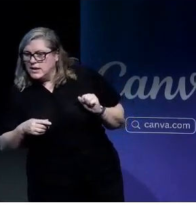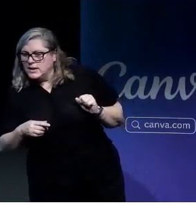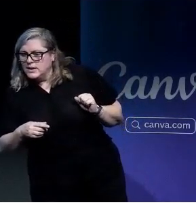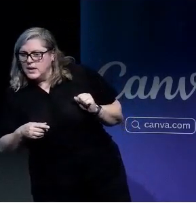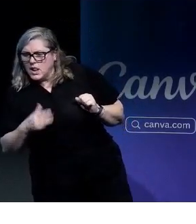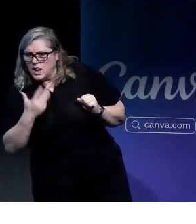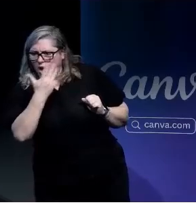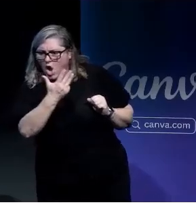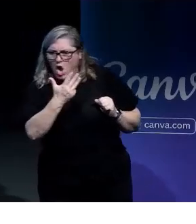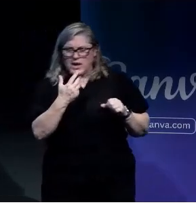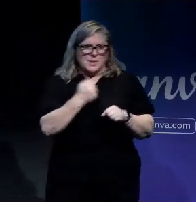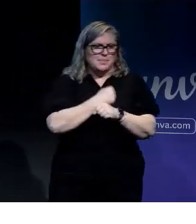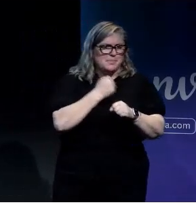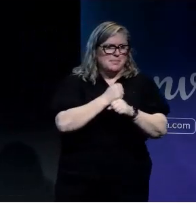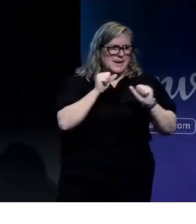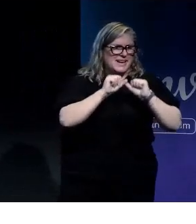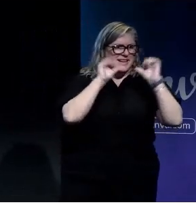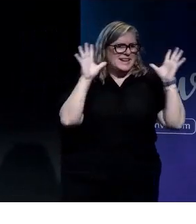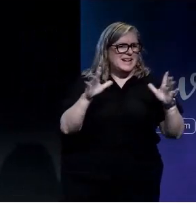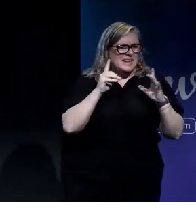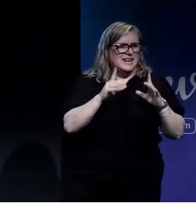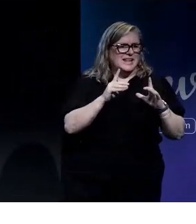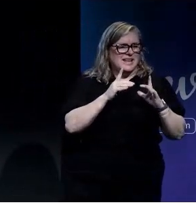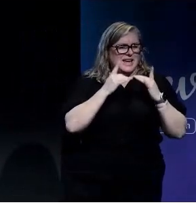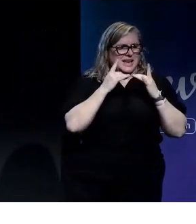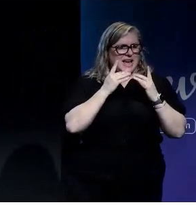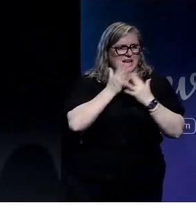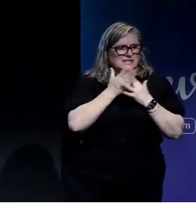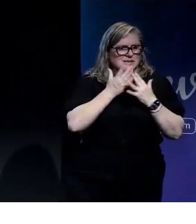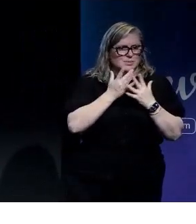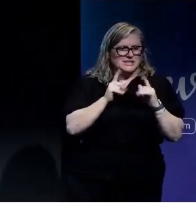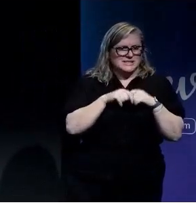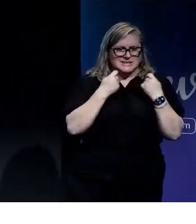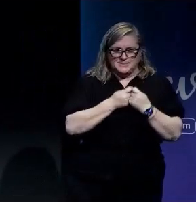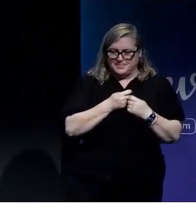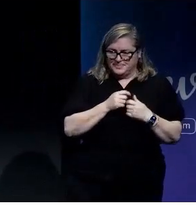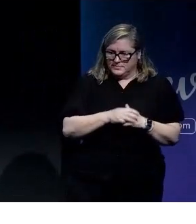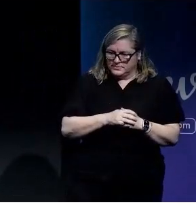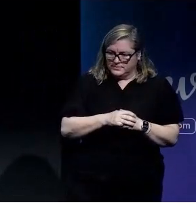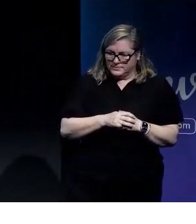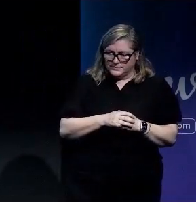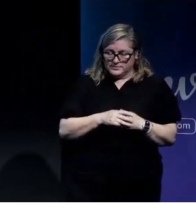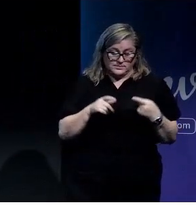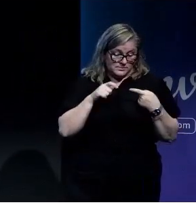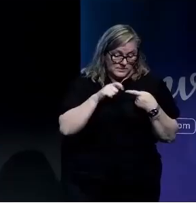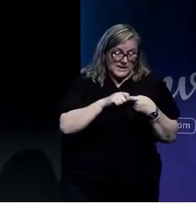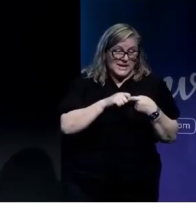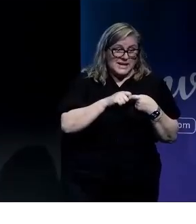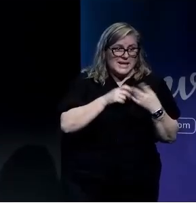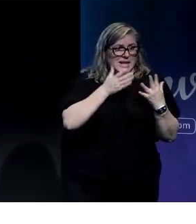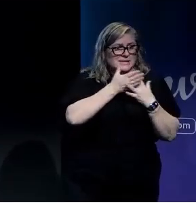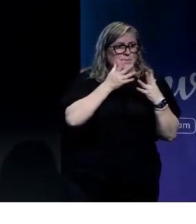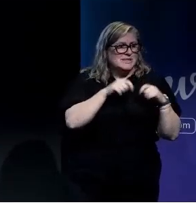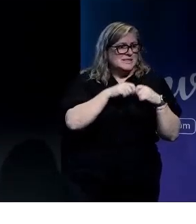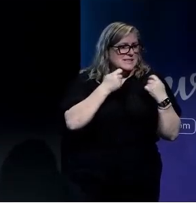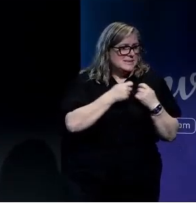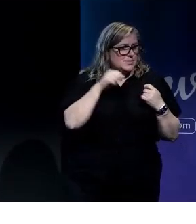accessibility team. So for your accessibility team, you should have